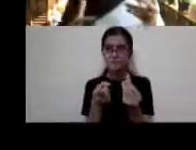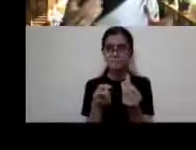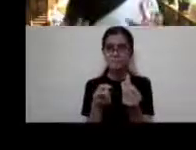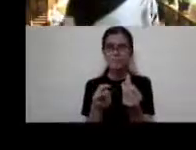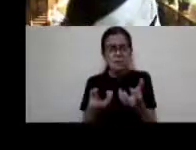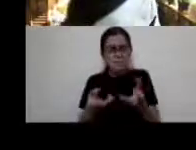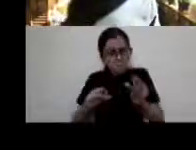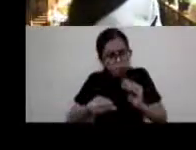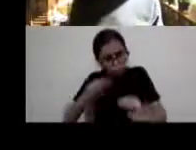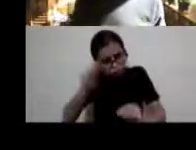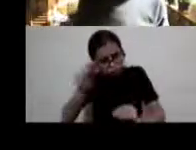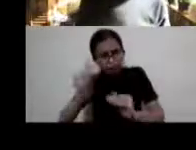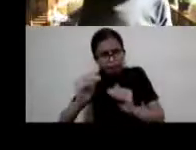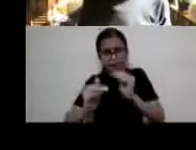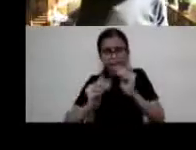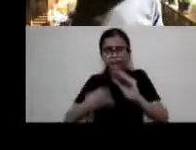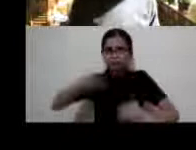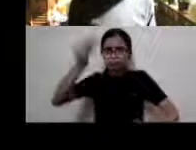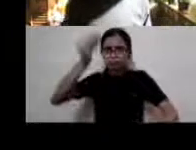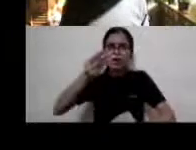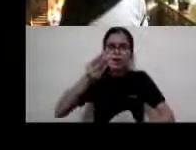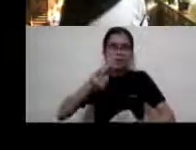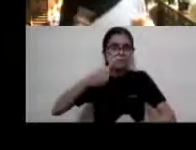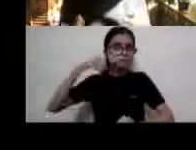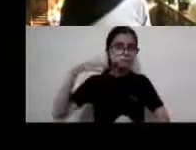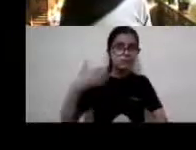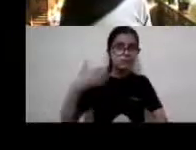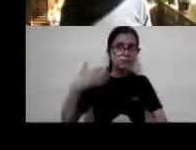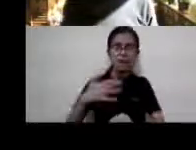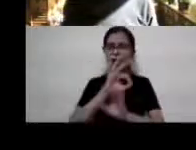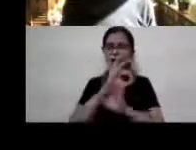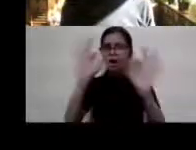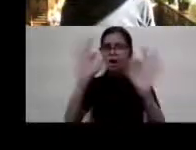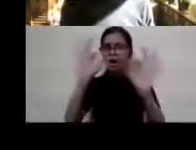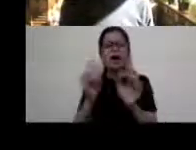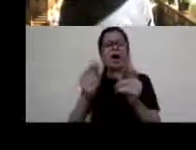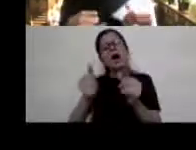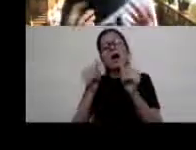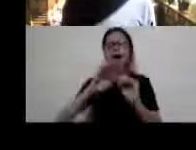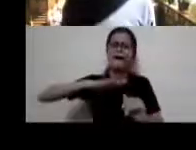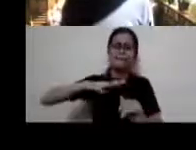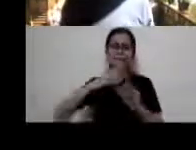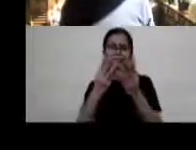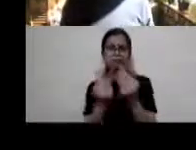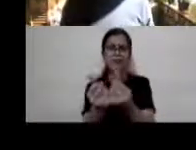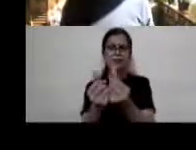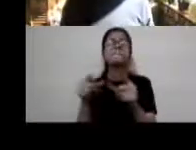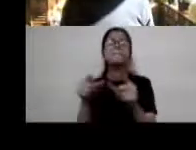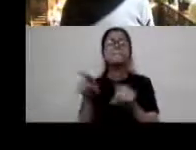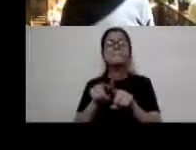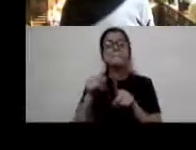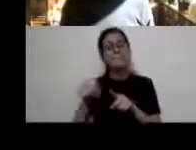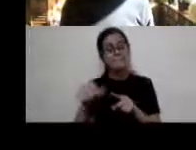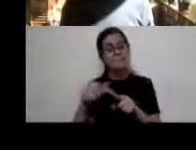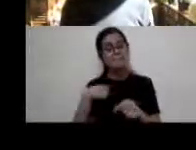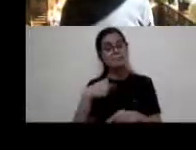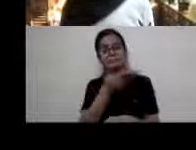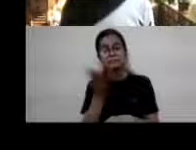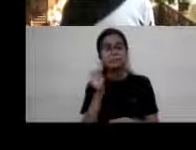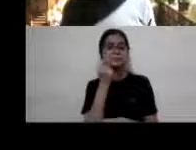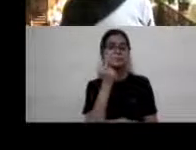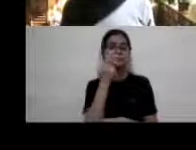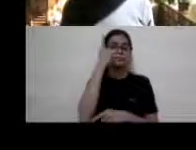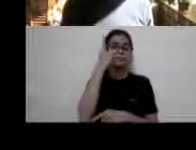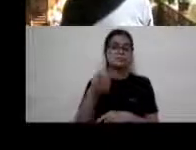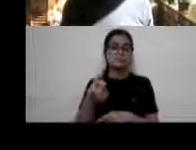much more expensive than the average solution, first then we will be able to reach out